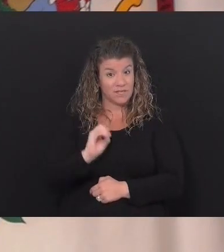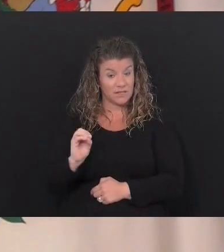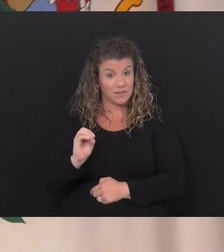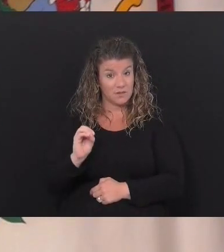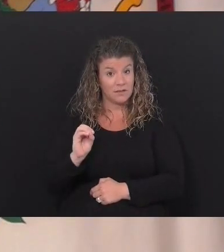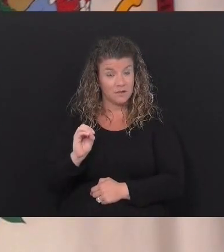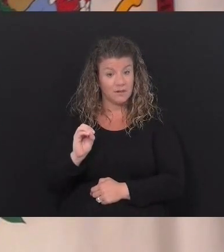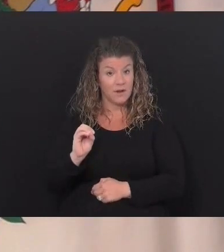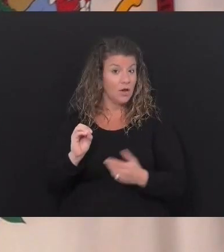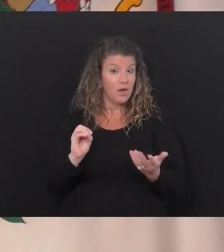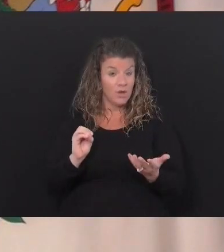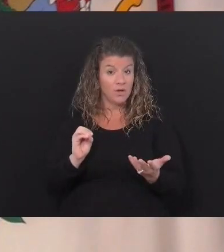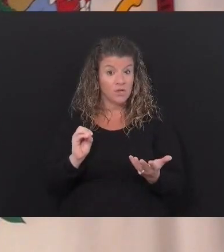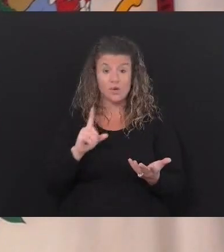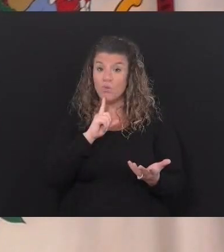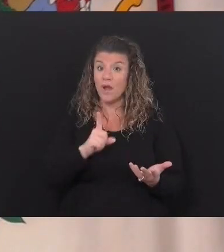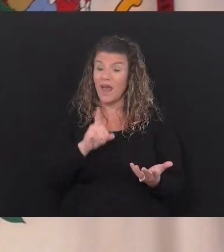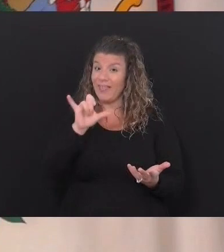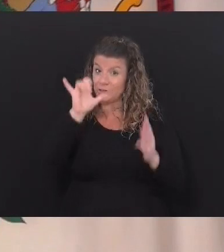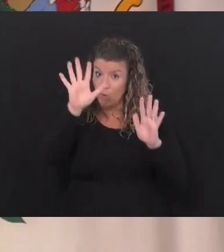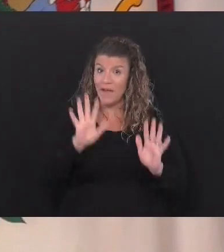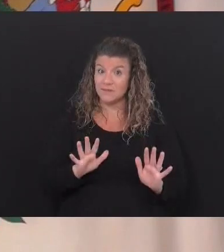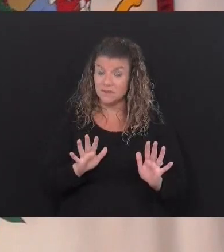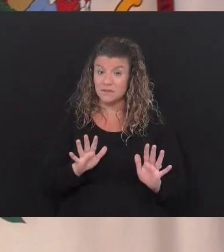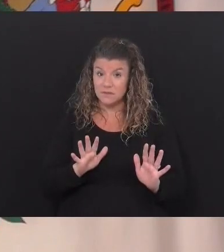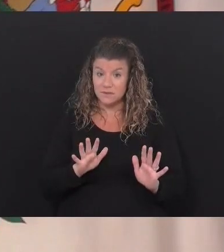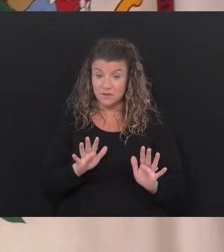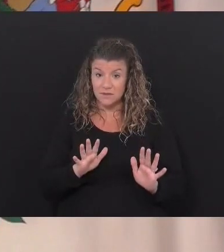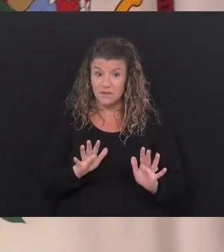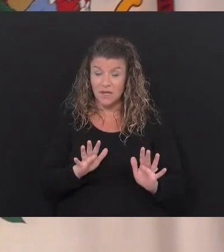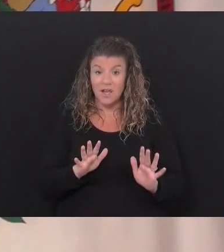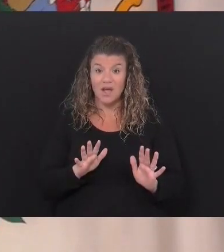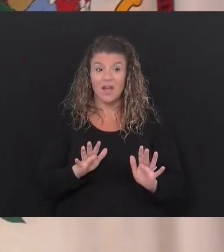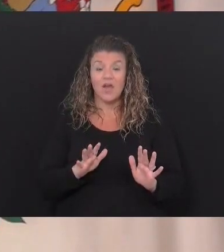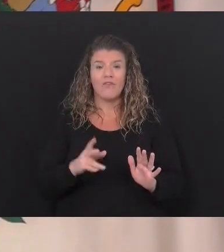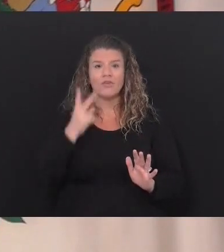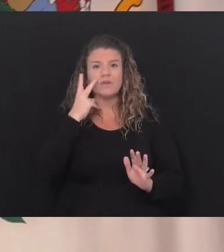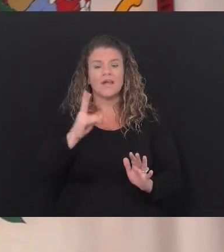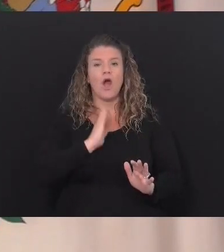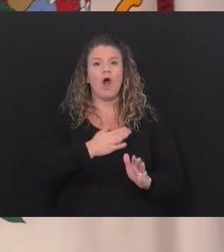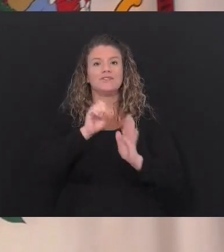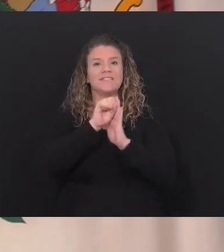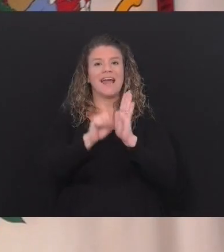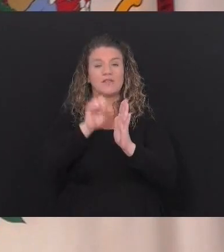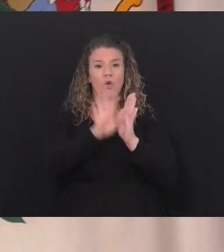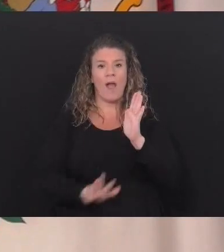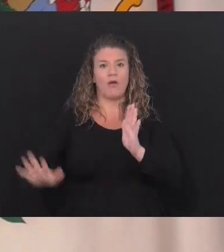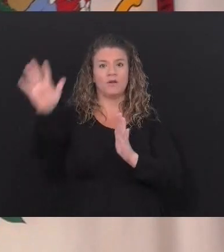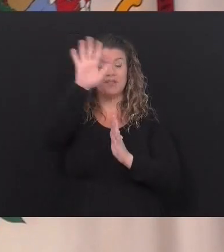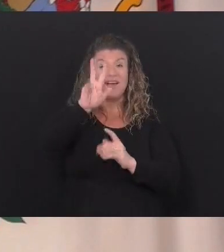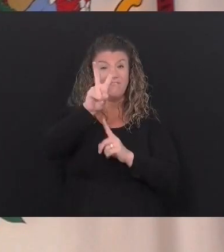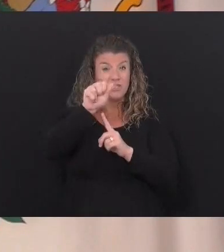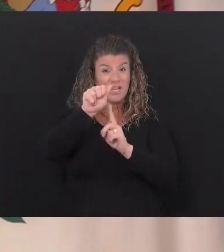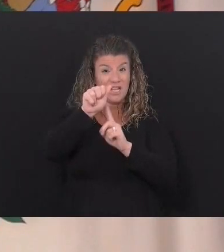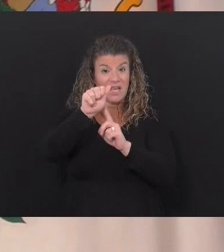3.76%. That's great. As far as our surrounding states, Virginia's